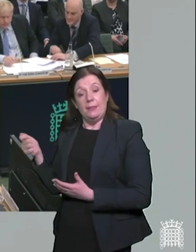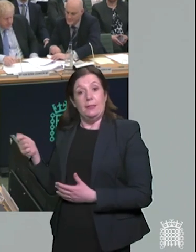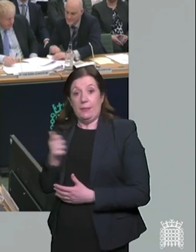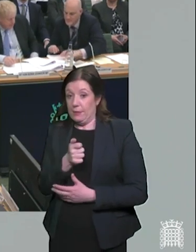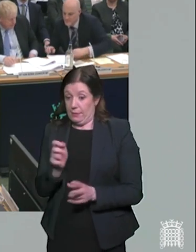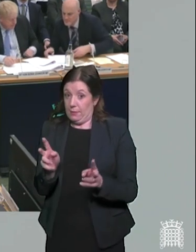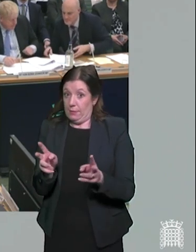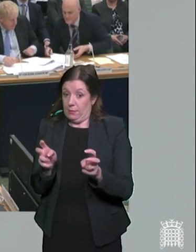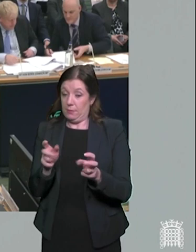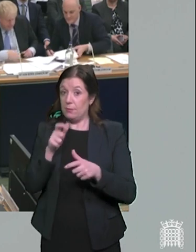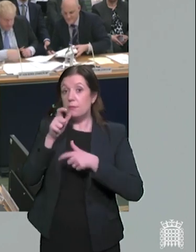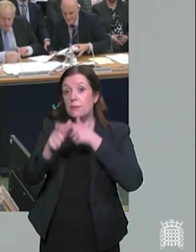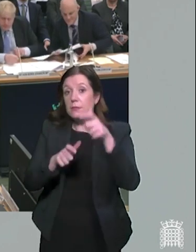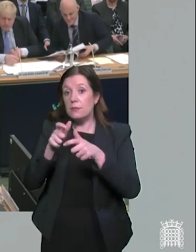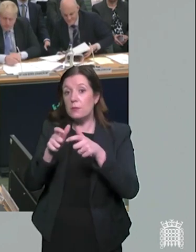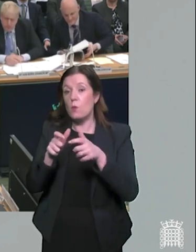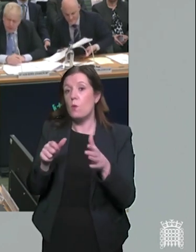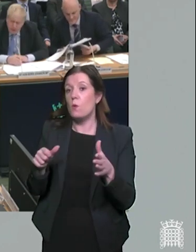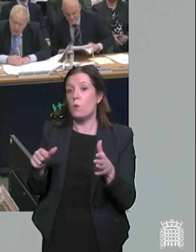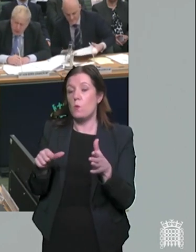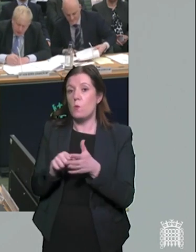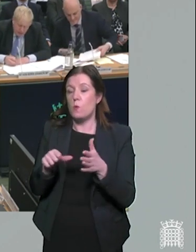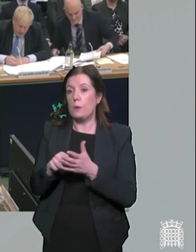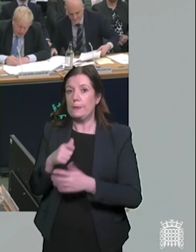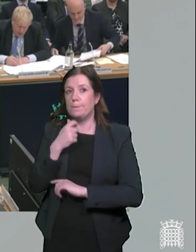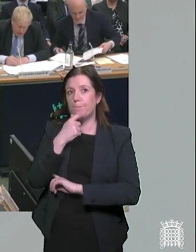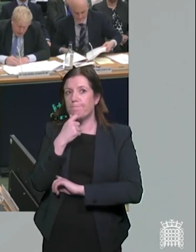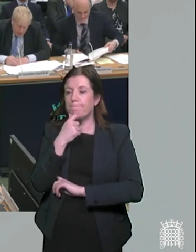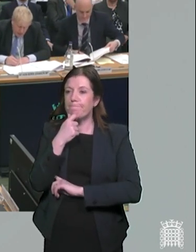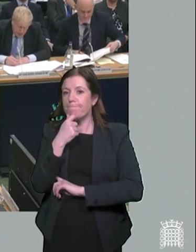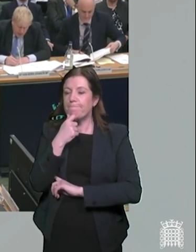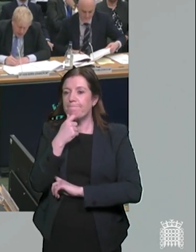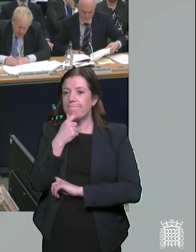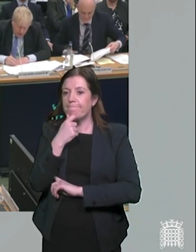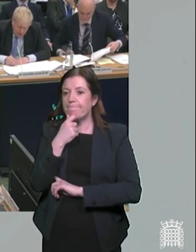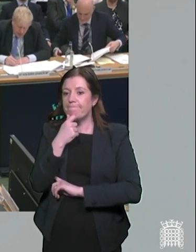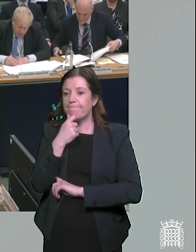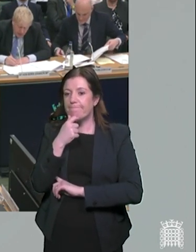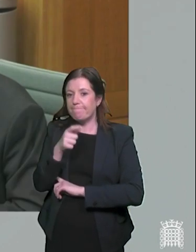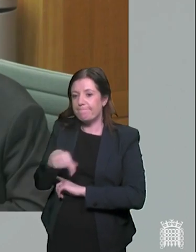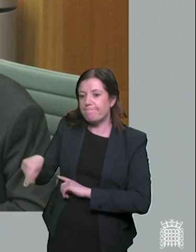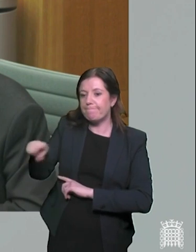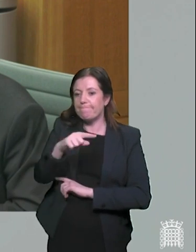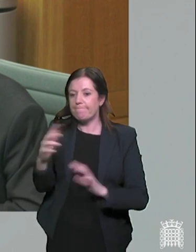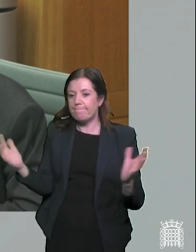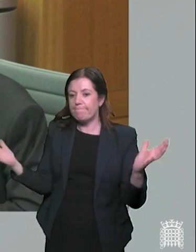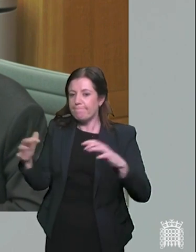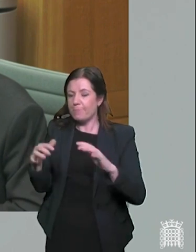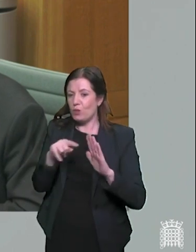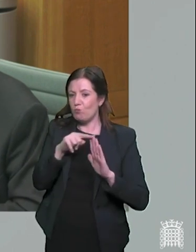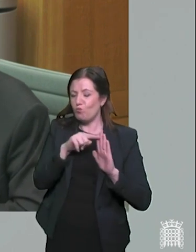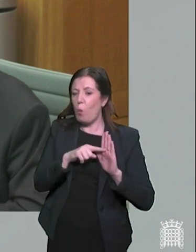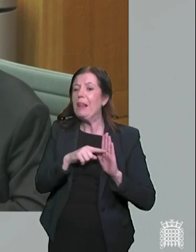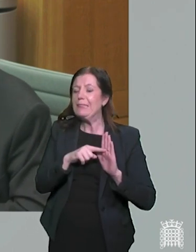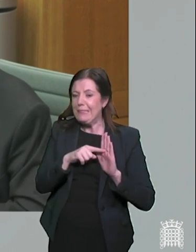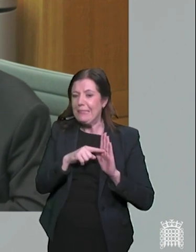and I quote, struggling to come up with a way, that the gathering was in the rules, and that